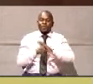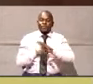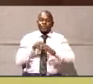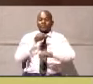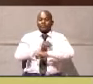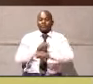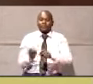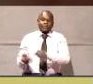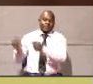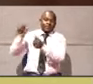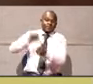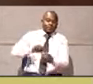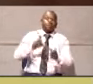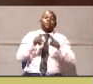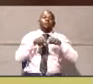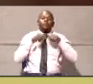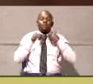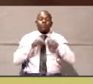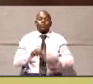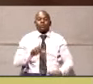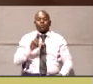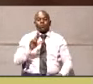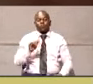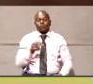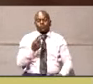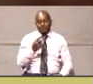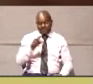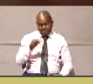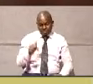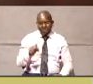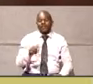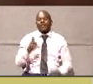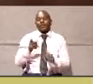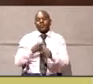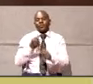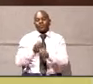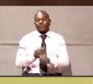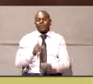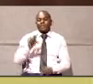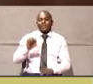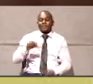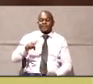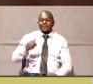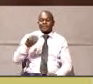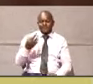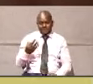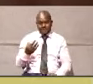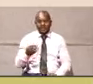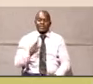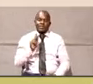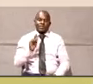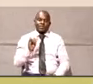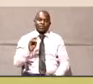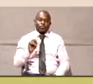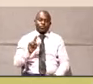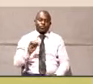was baptized by the Canon Y Bado Choir on 22nd April 1973 at St. Luke, Chibuye. He was then confirmed by the